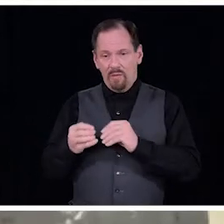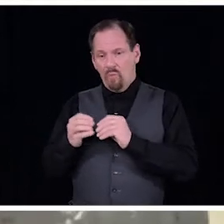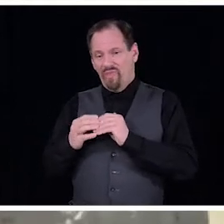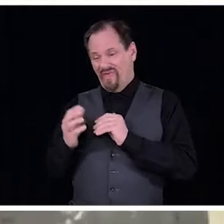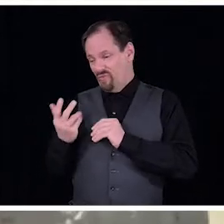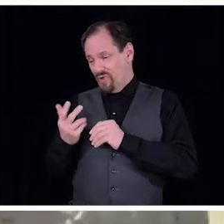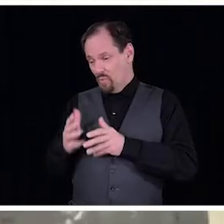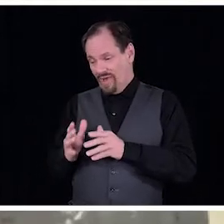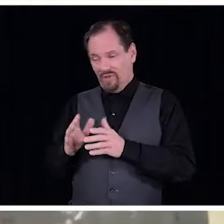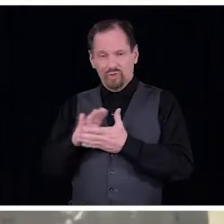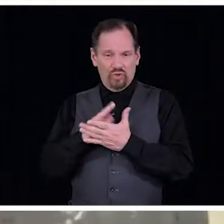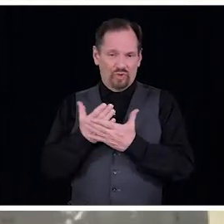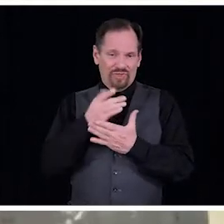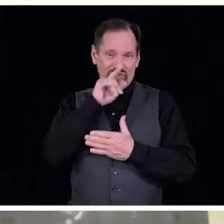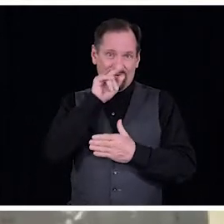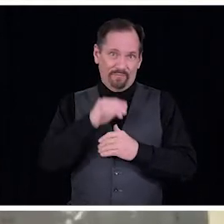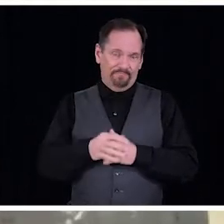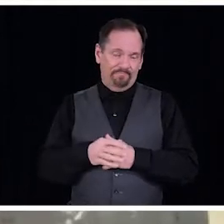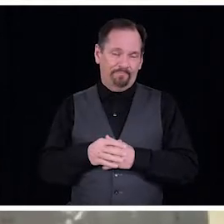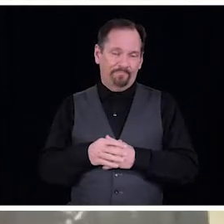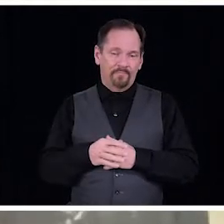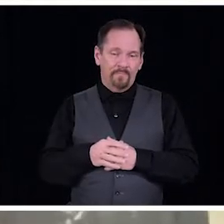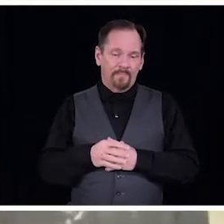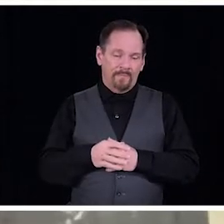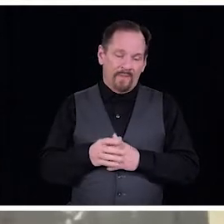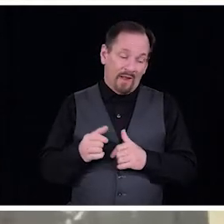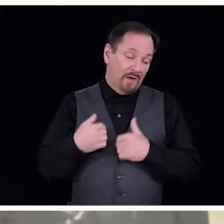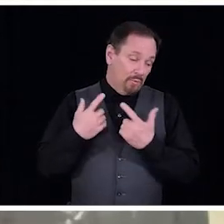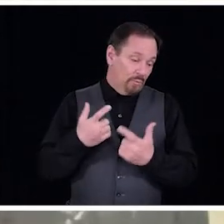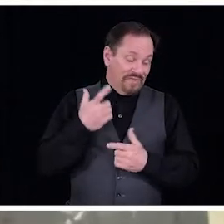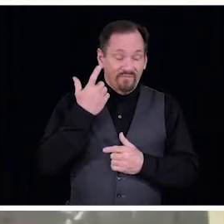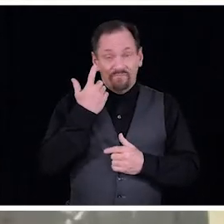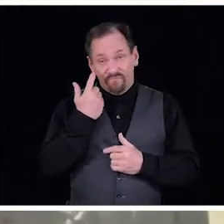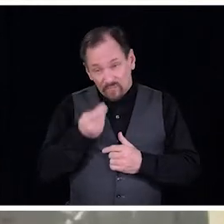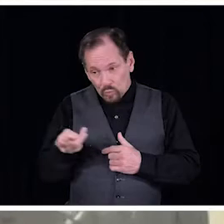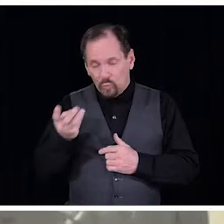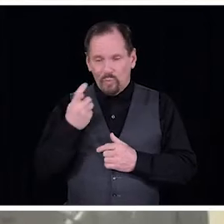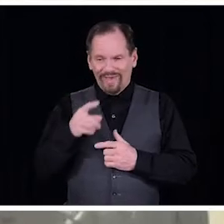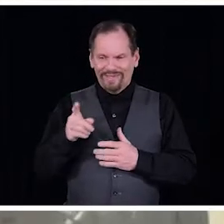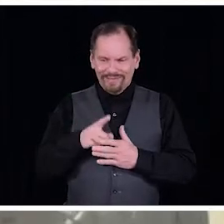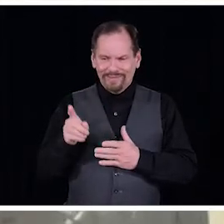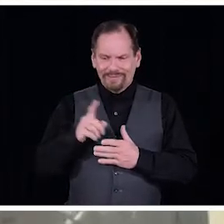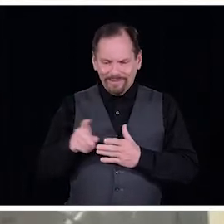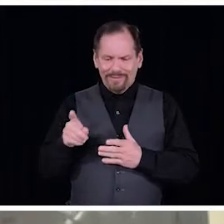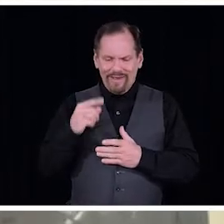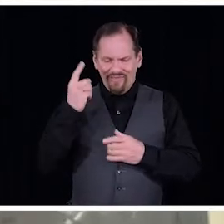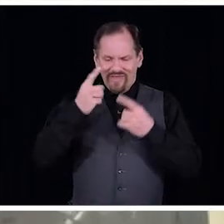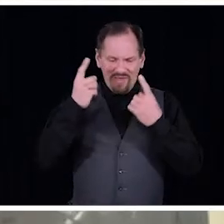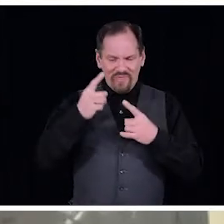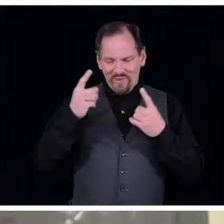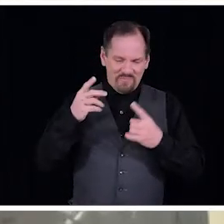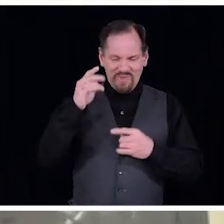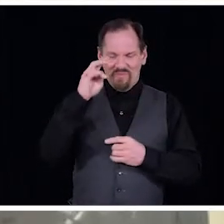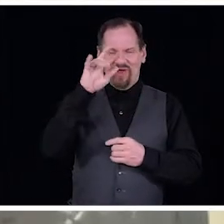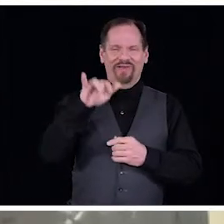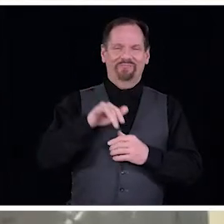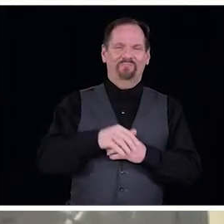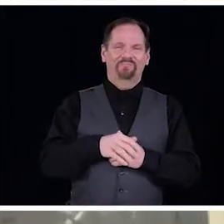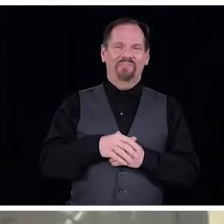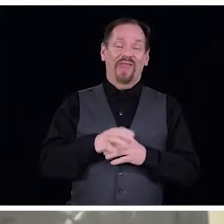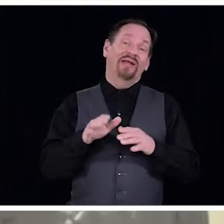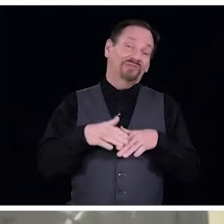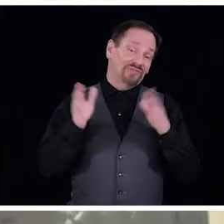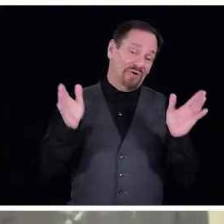chicken. Over the past few weeks, I've spent time thinking back on my experiences at Peabody and in general during the